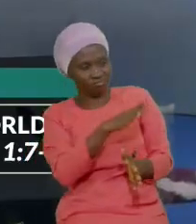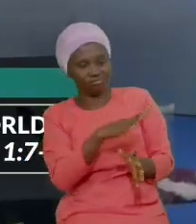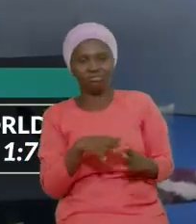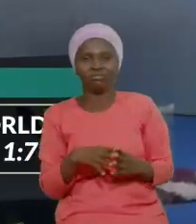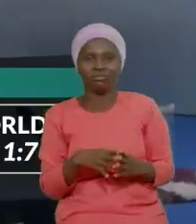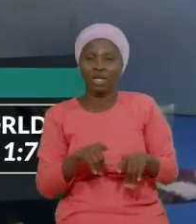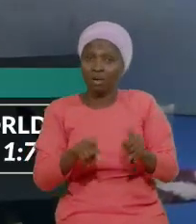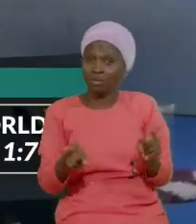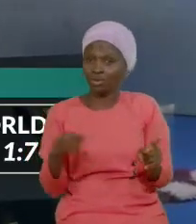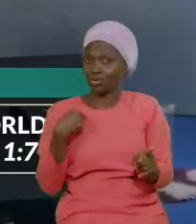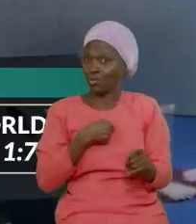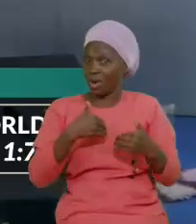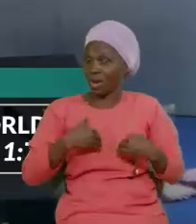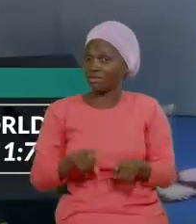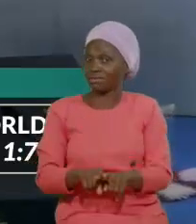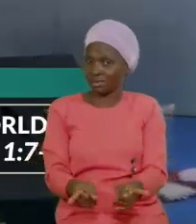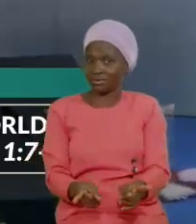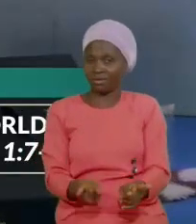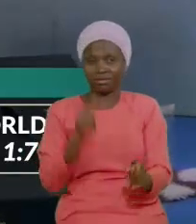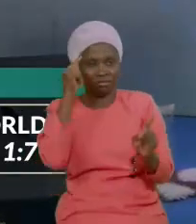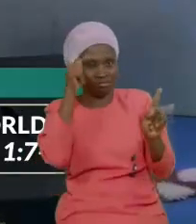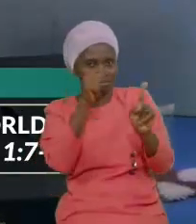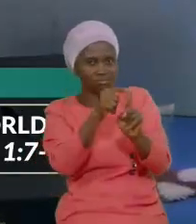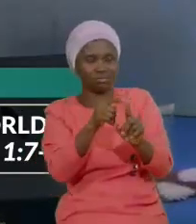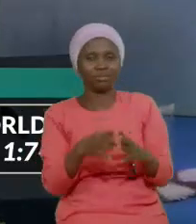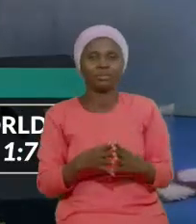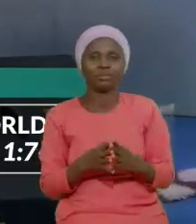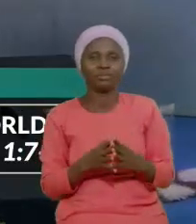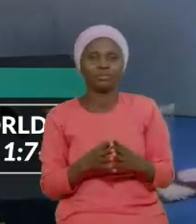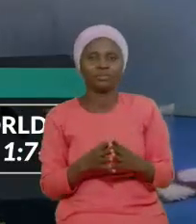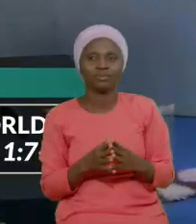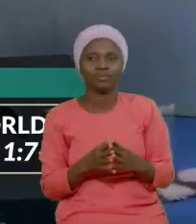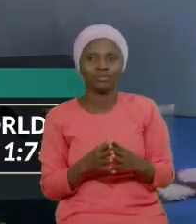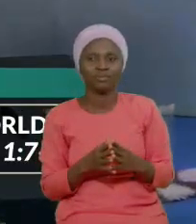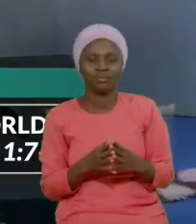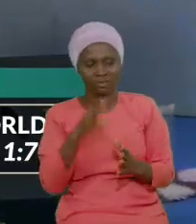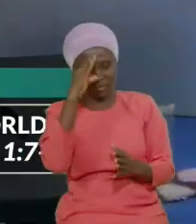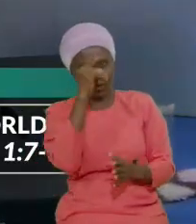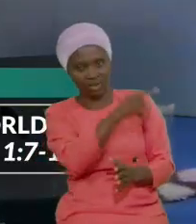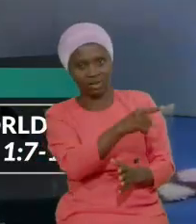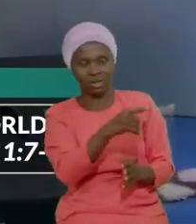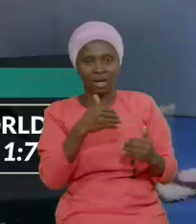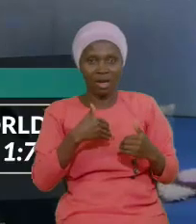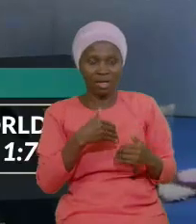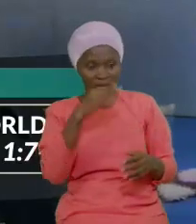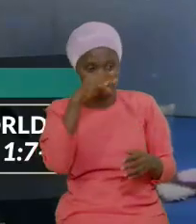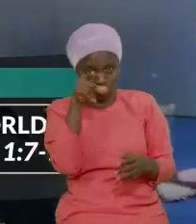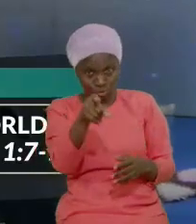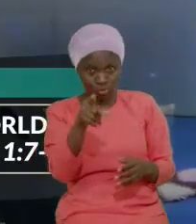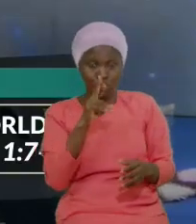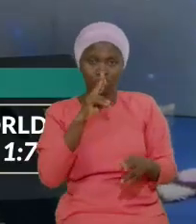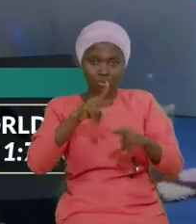But we have a different goal. Ye are the salt of the earth.